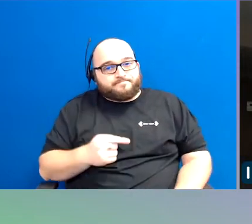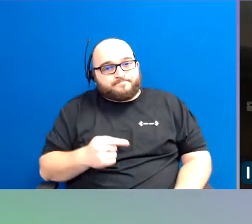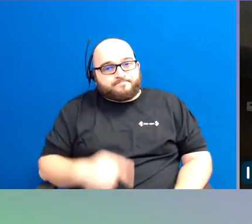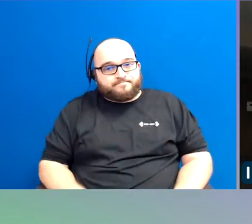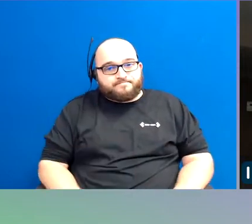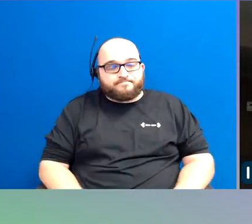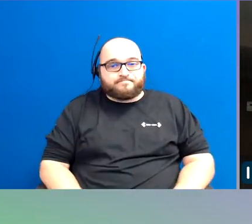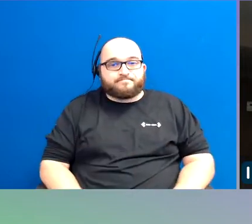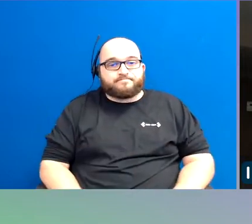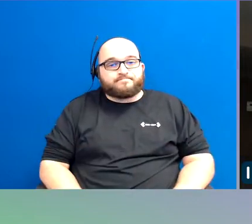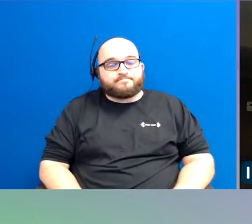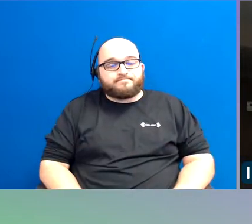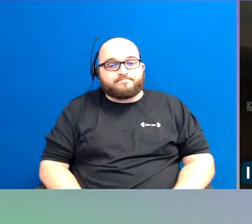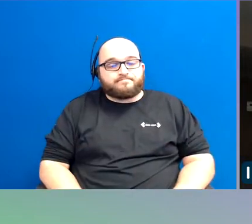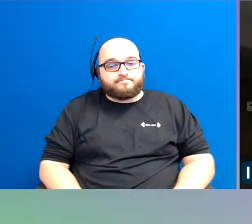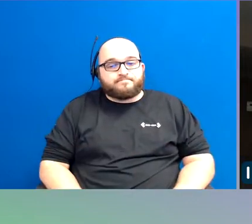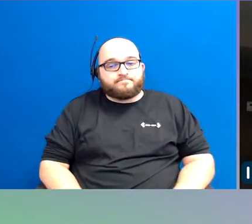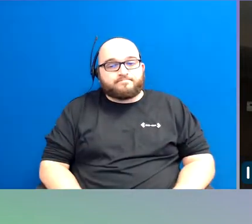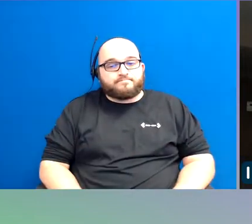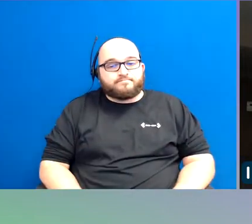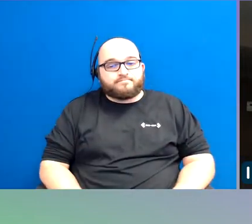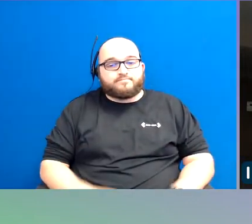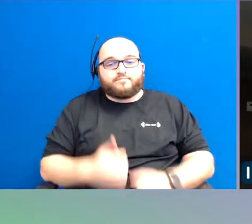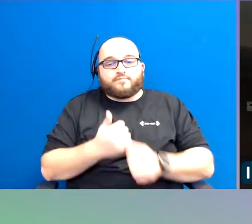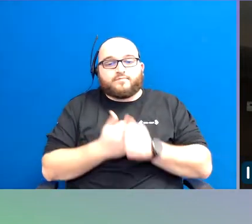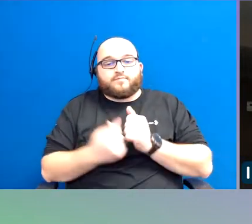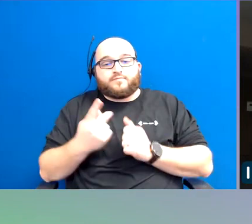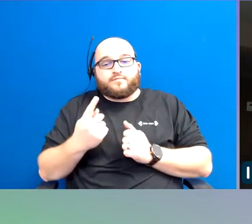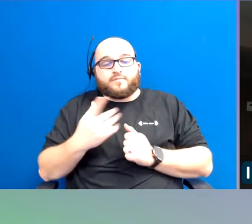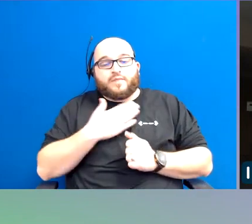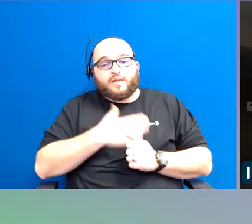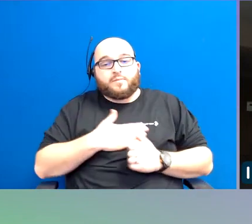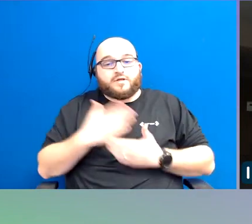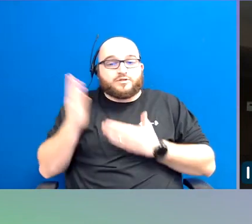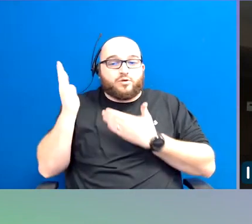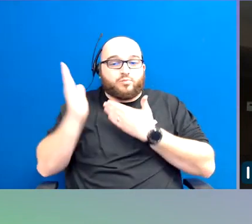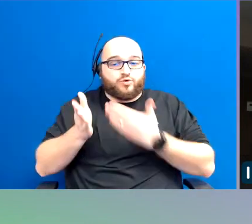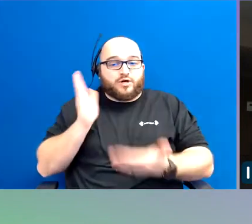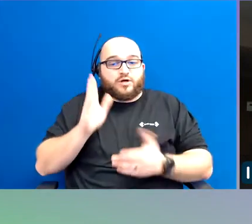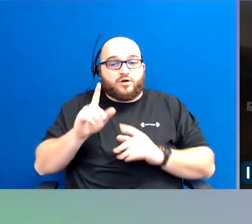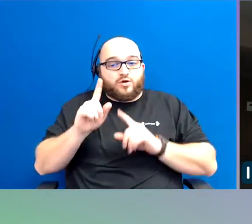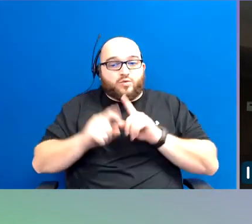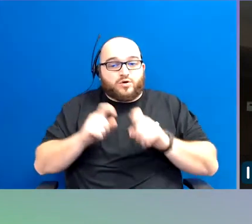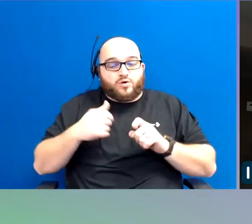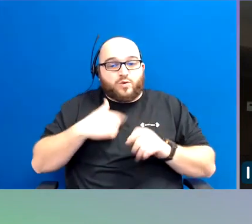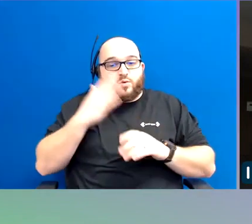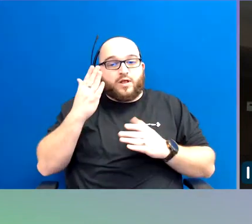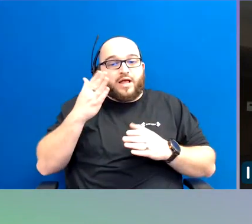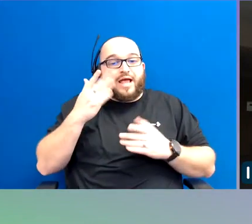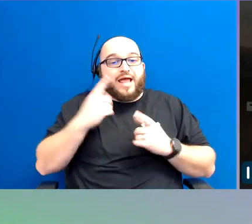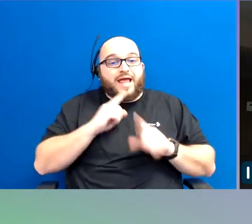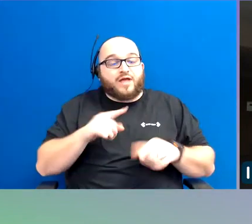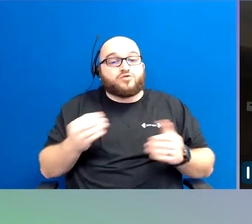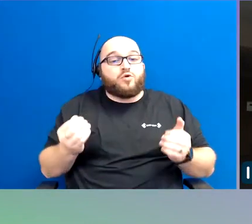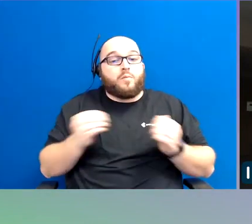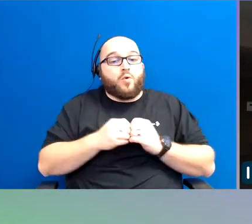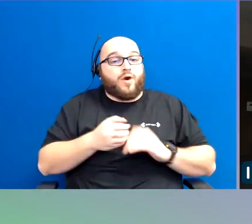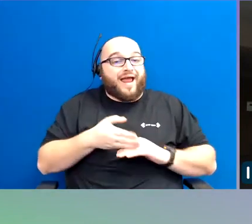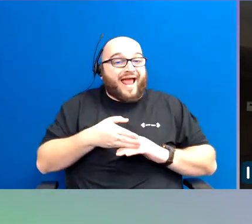Excellent. Everyone, please bring the questions and we will answer more after the session. Here's another